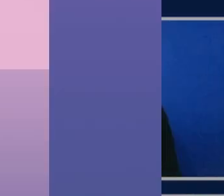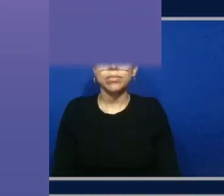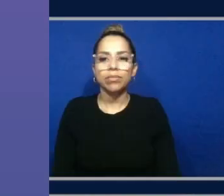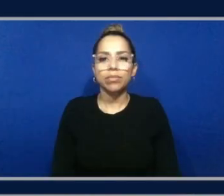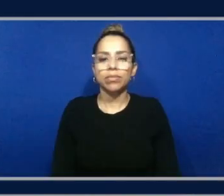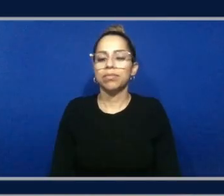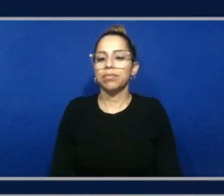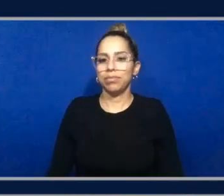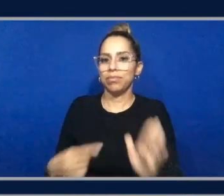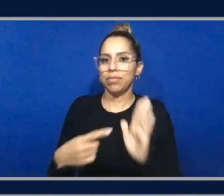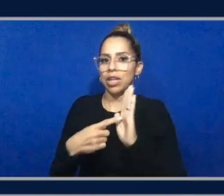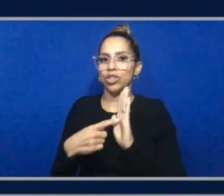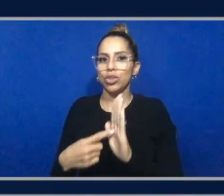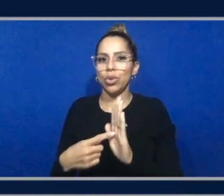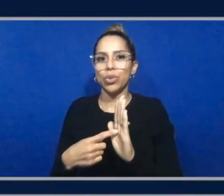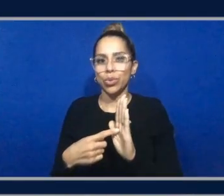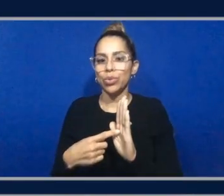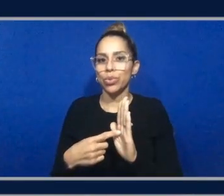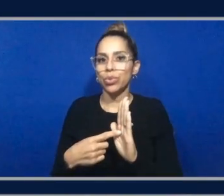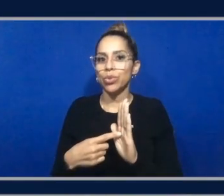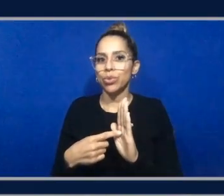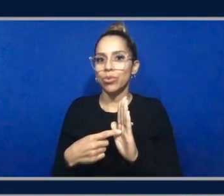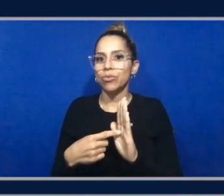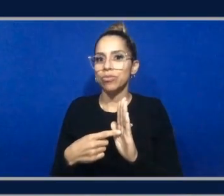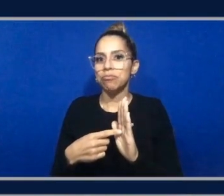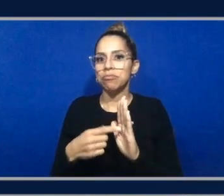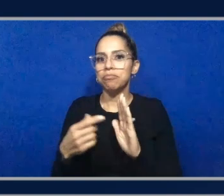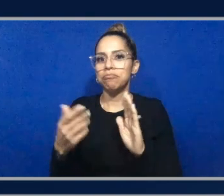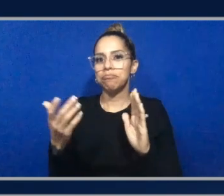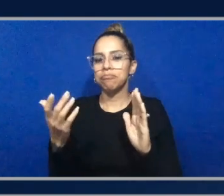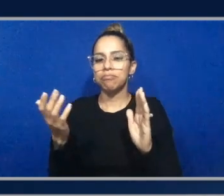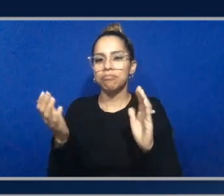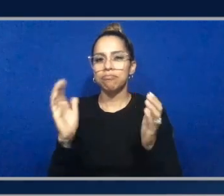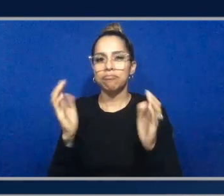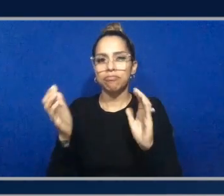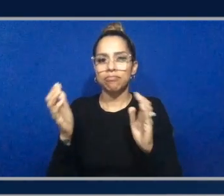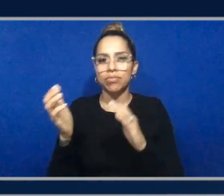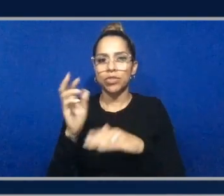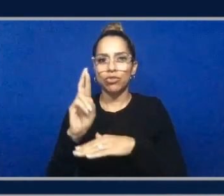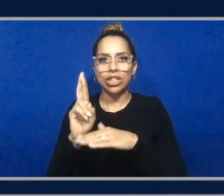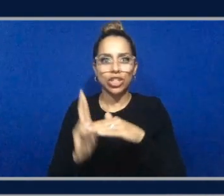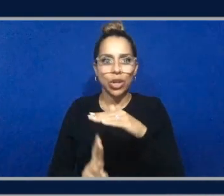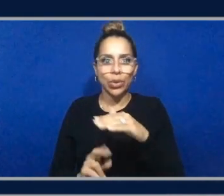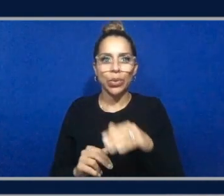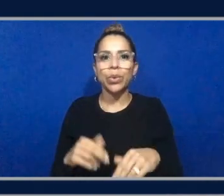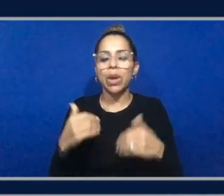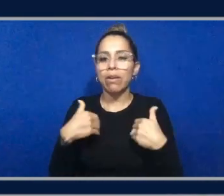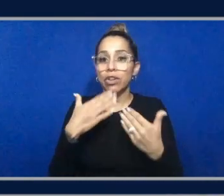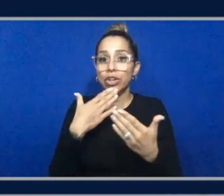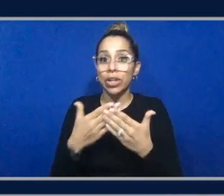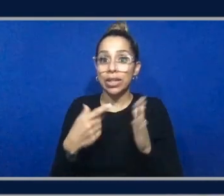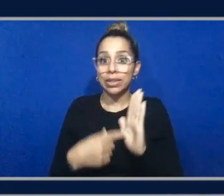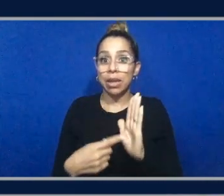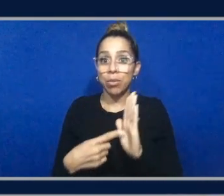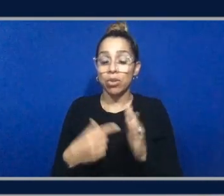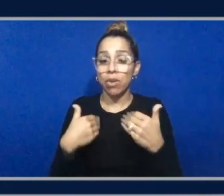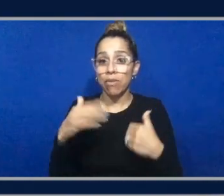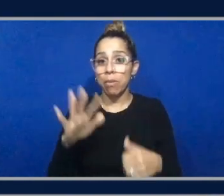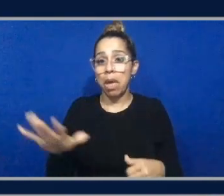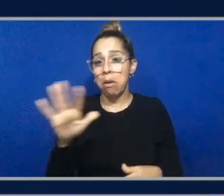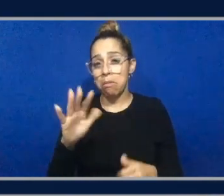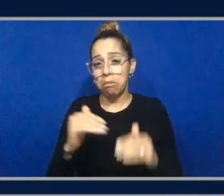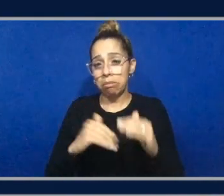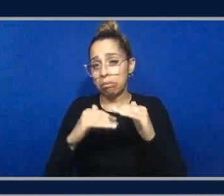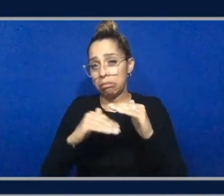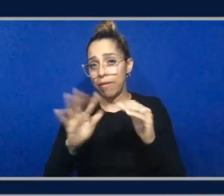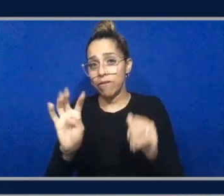ratio, if you look, even here, we have a pretty good example. Like you overall have like about almost 400 different findings here.